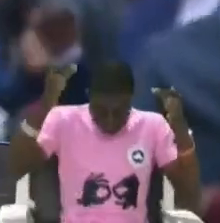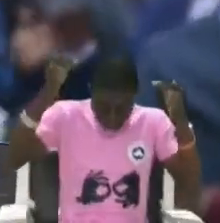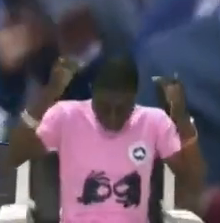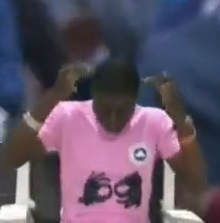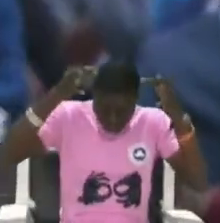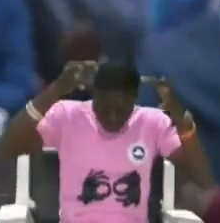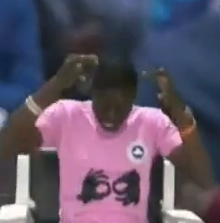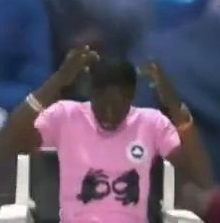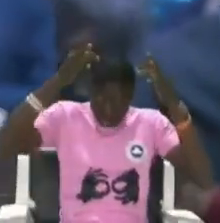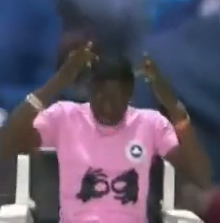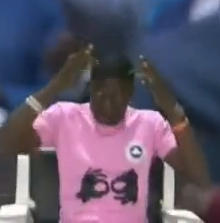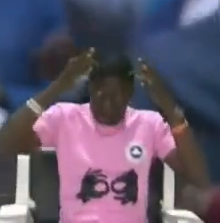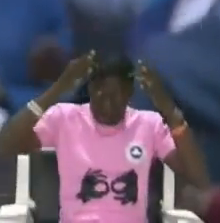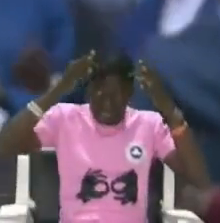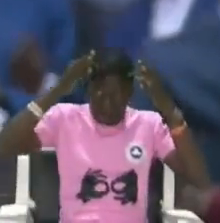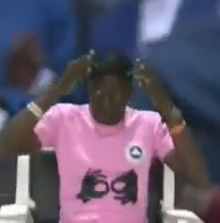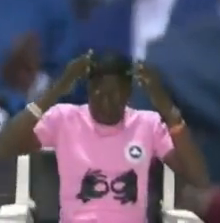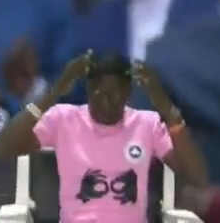royal